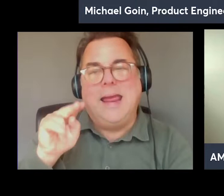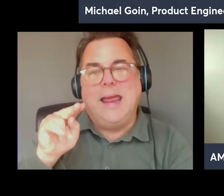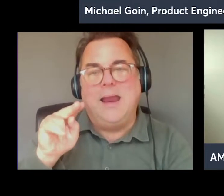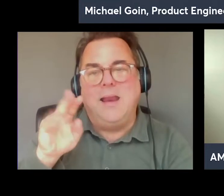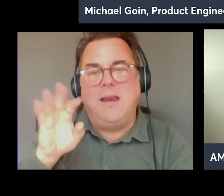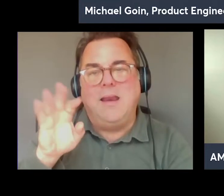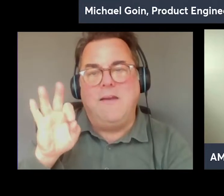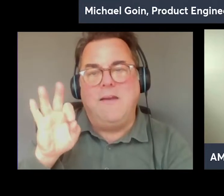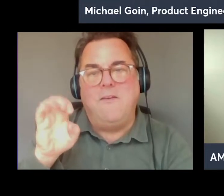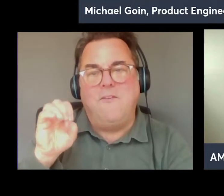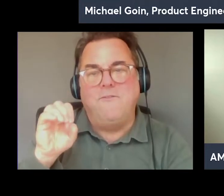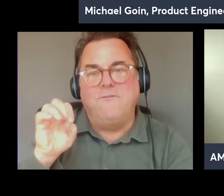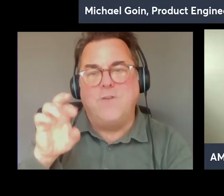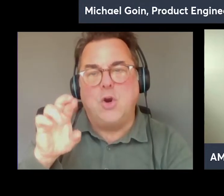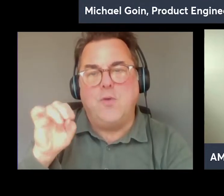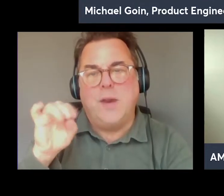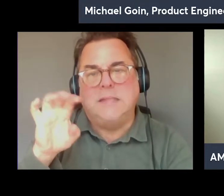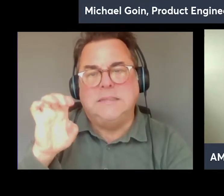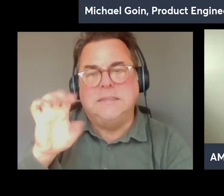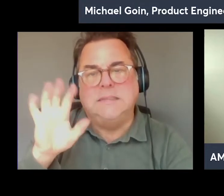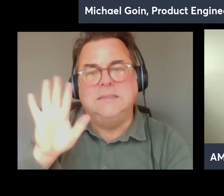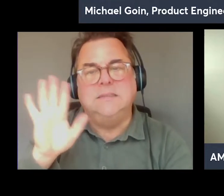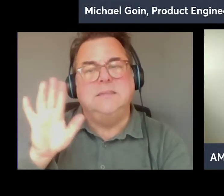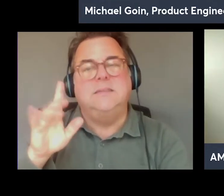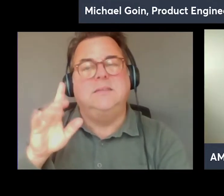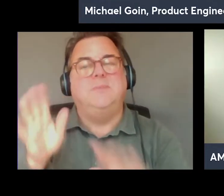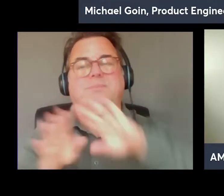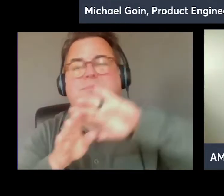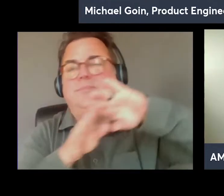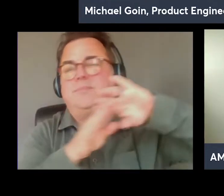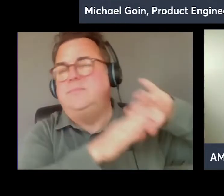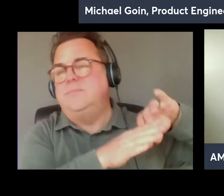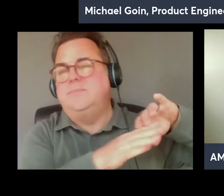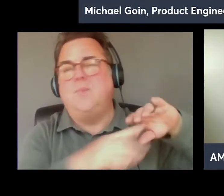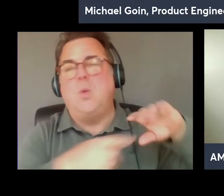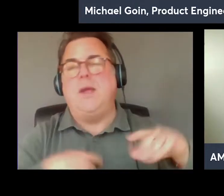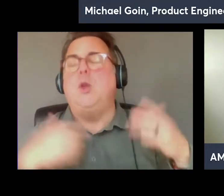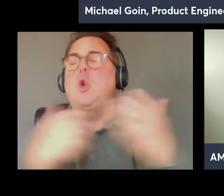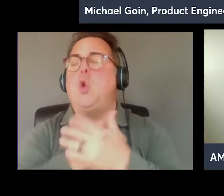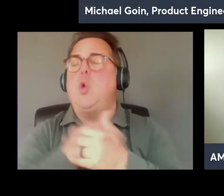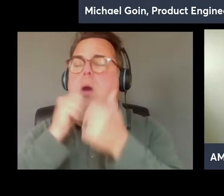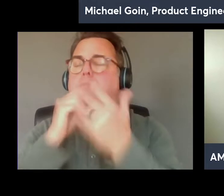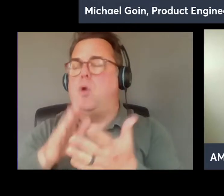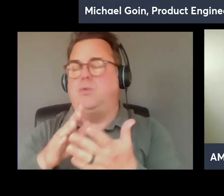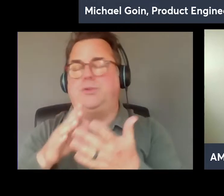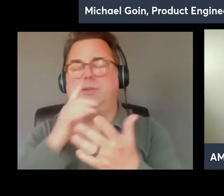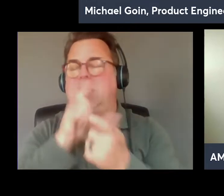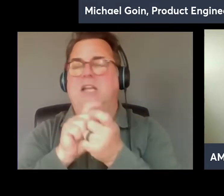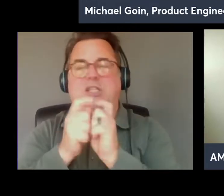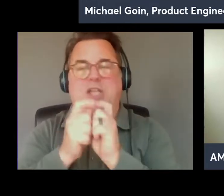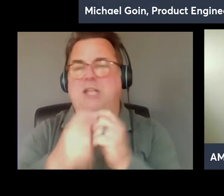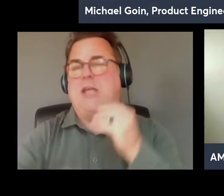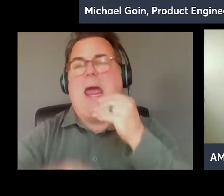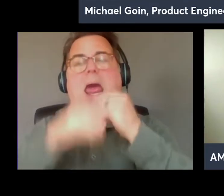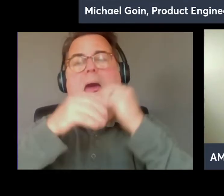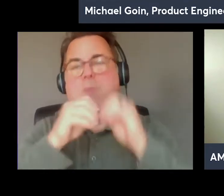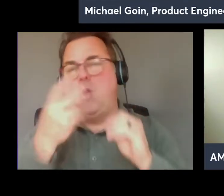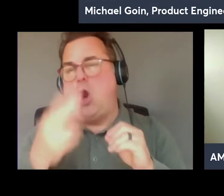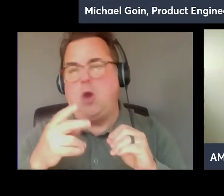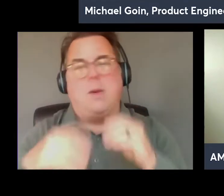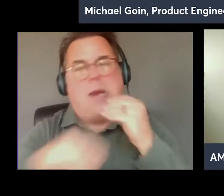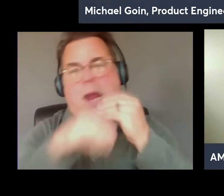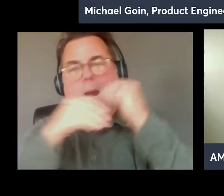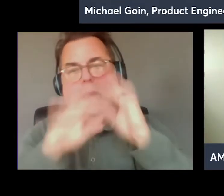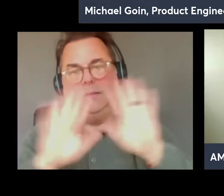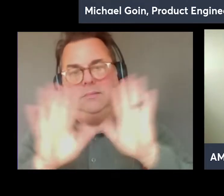more on, instead of taking this brute force method of changing and designing our hardware in different ways, we've